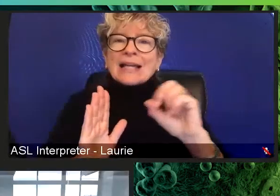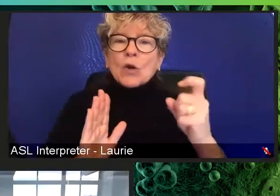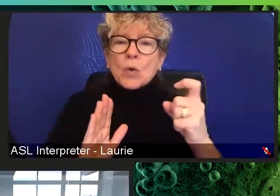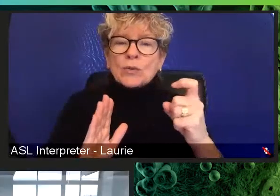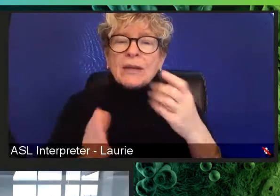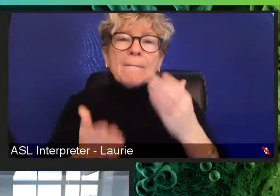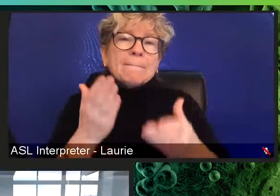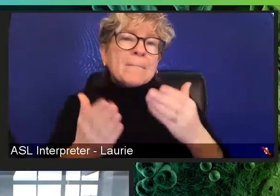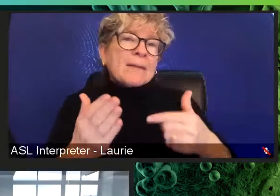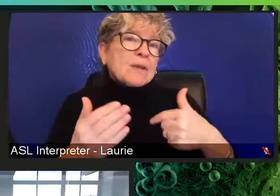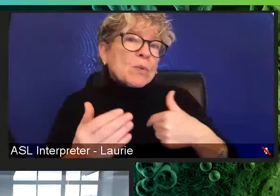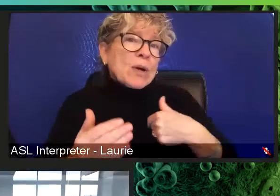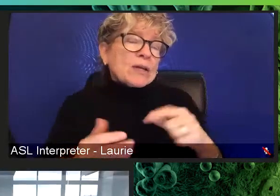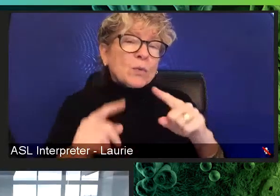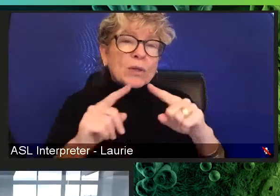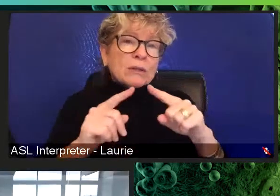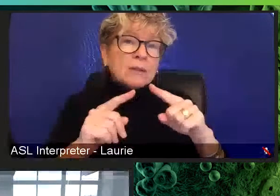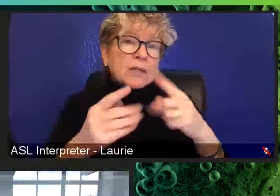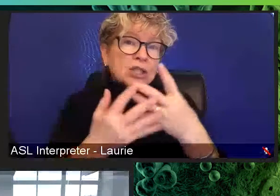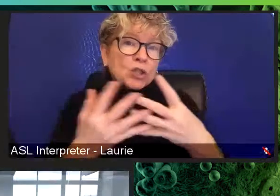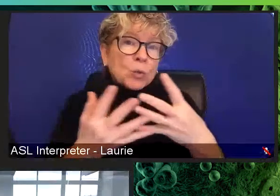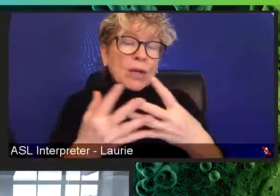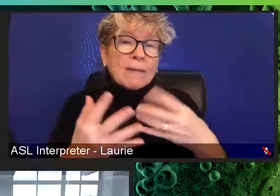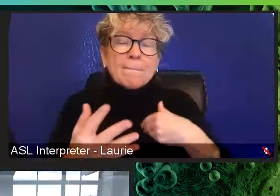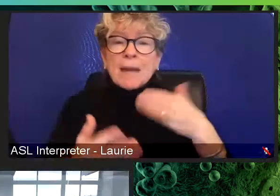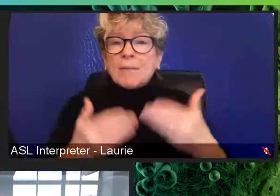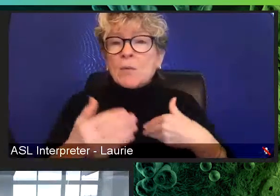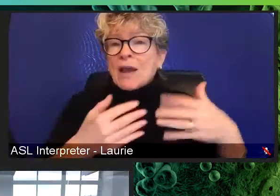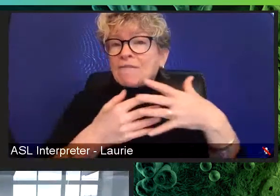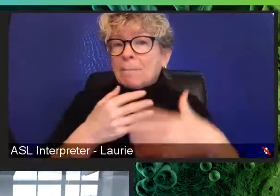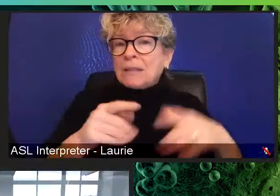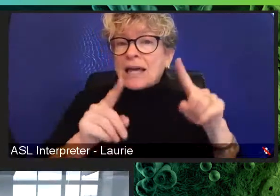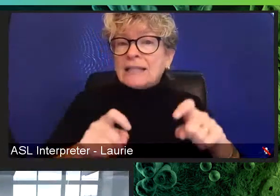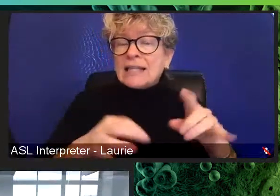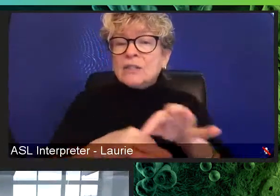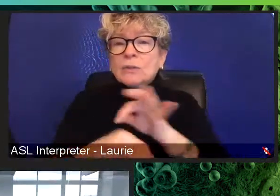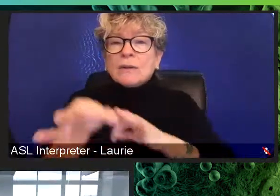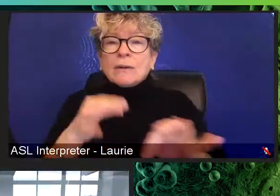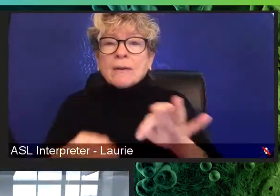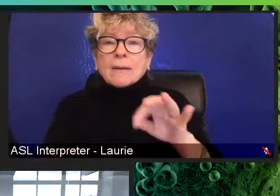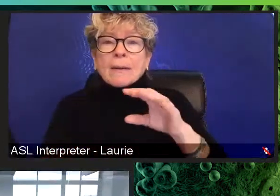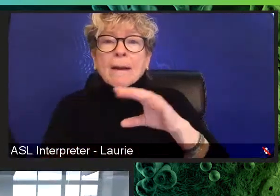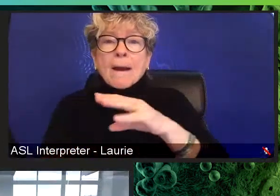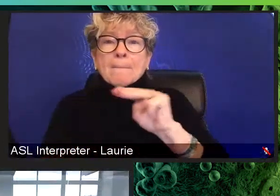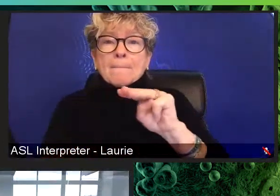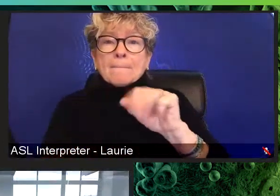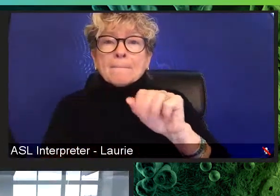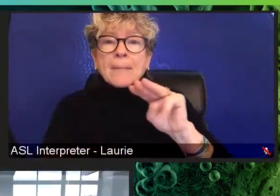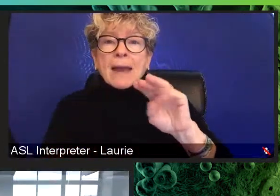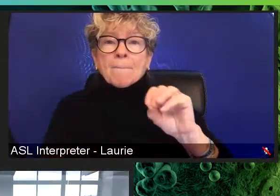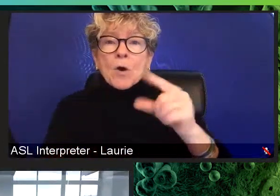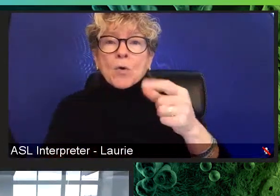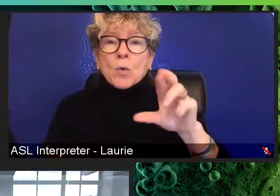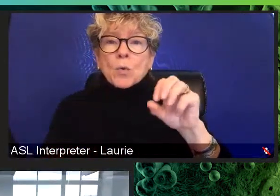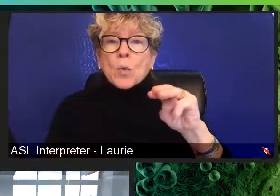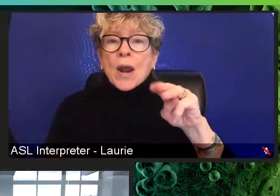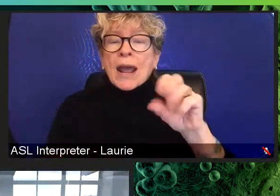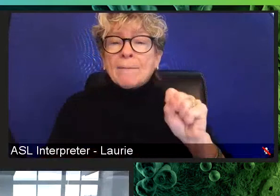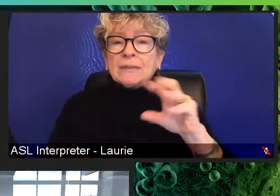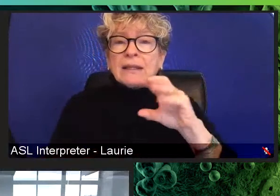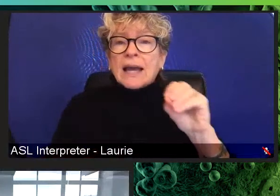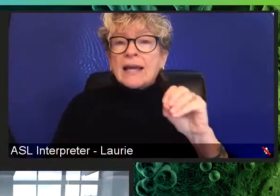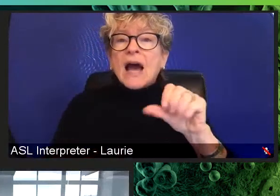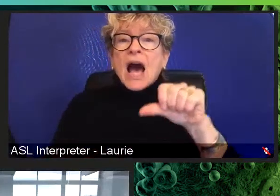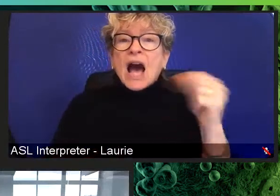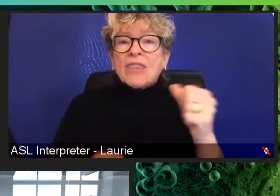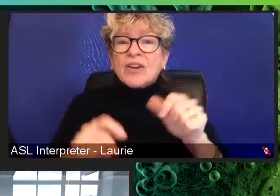we will have blood tests that will replace mammograms and colonoscopies and PSA tests and the kind of things that we're doing now to try to diagnose